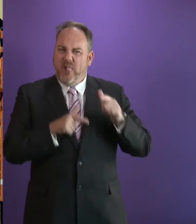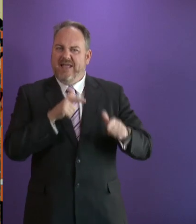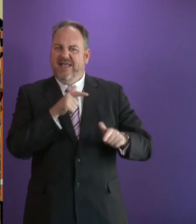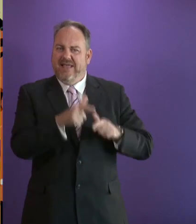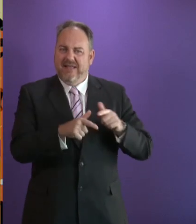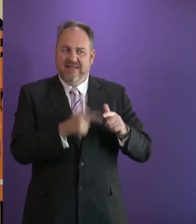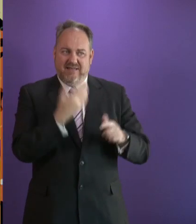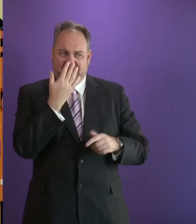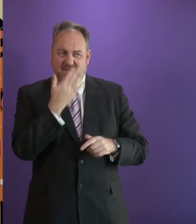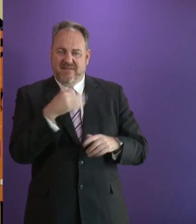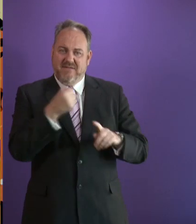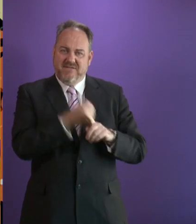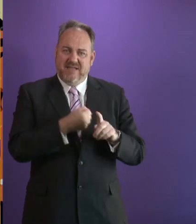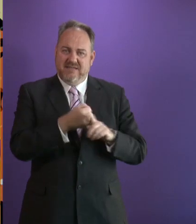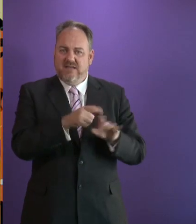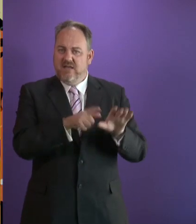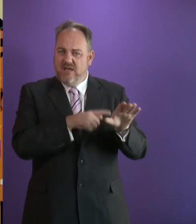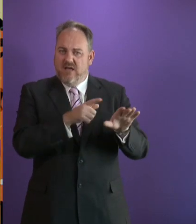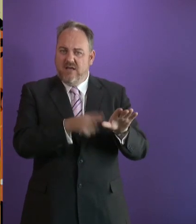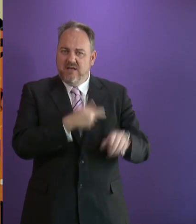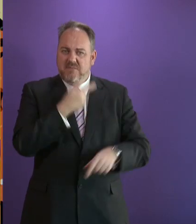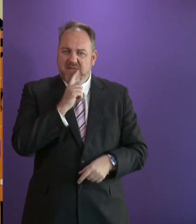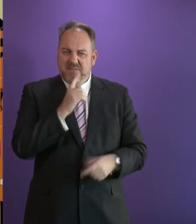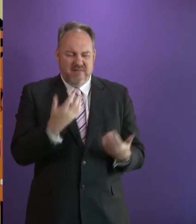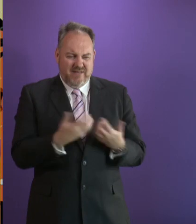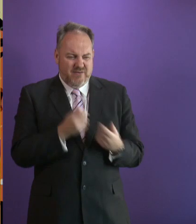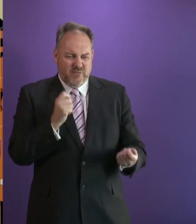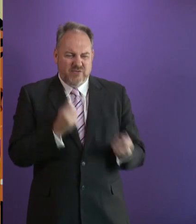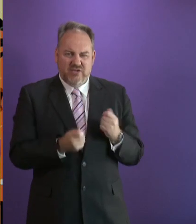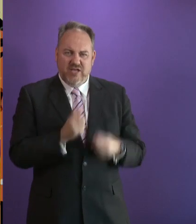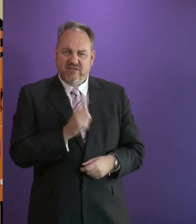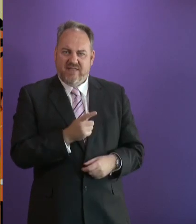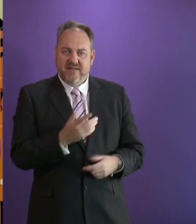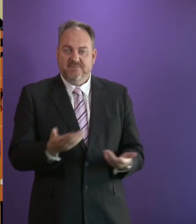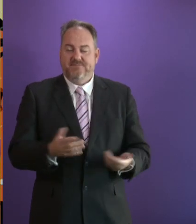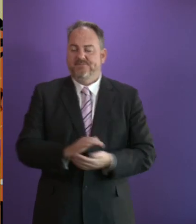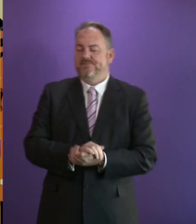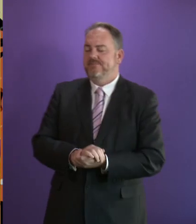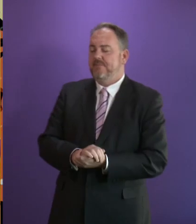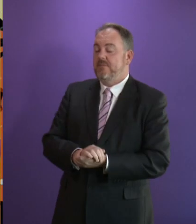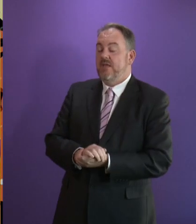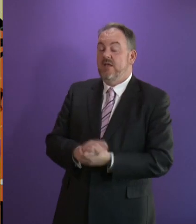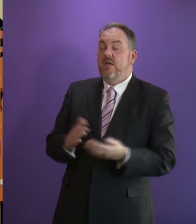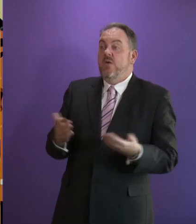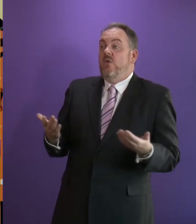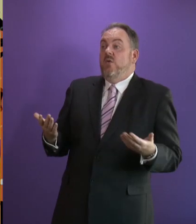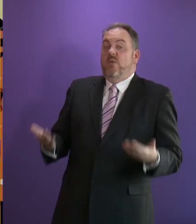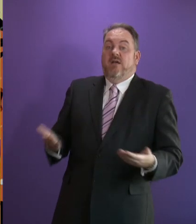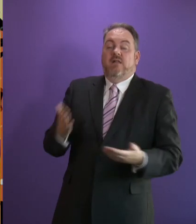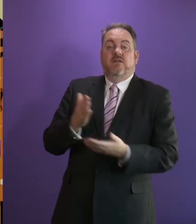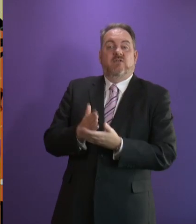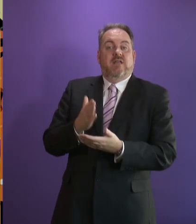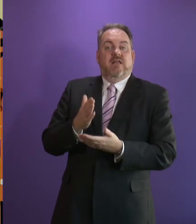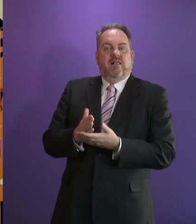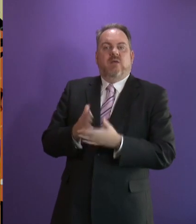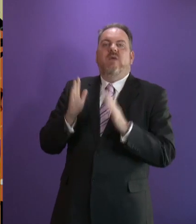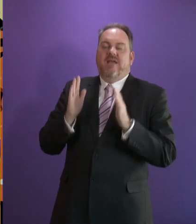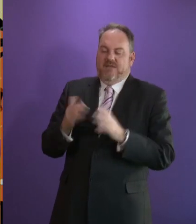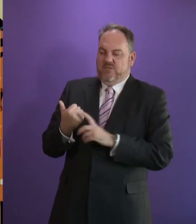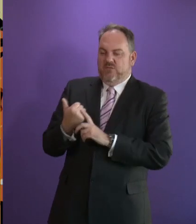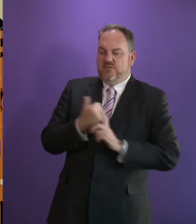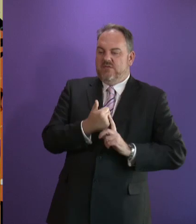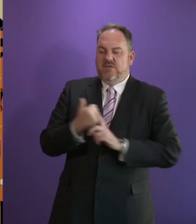etc. How do you feel about all this? What can we do about it? I think similar to what you two were both saying is that we really need to stick up for each other and